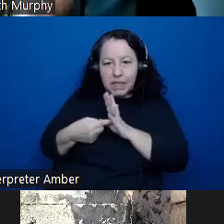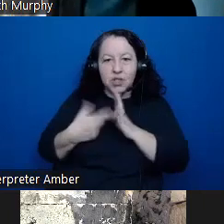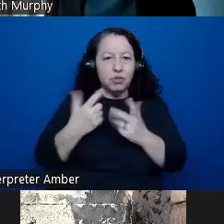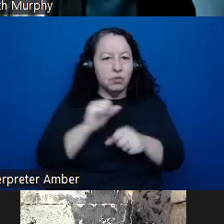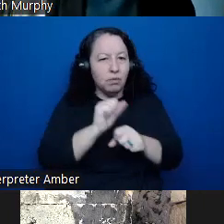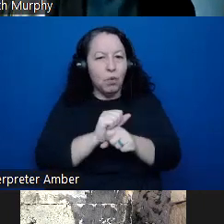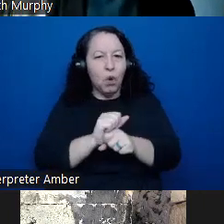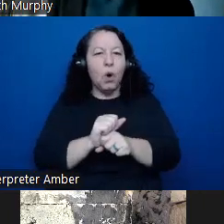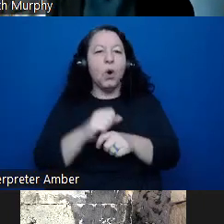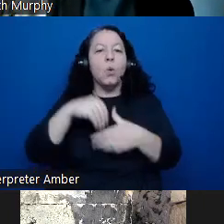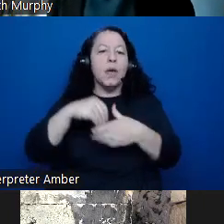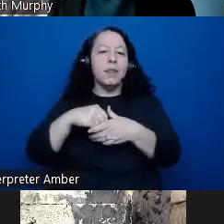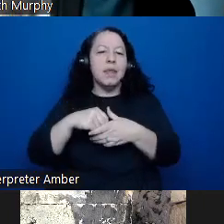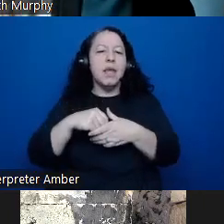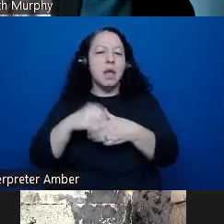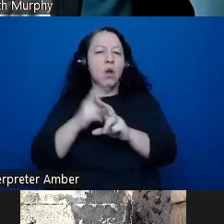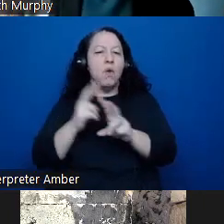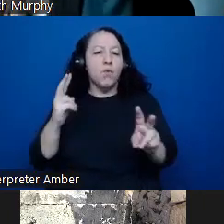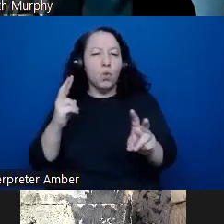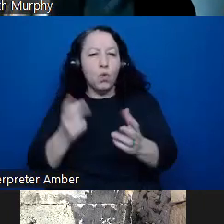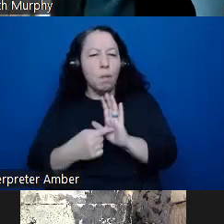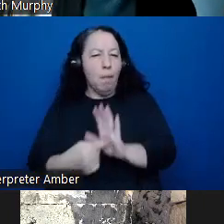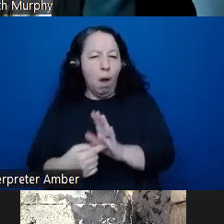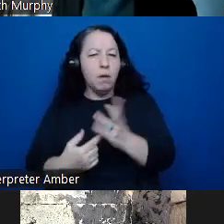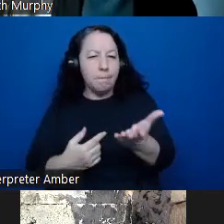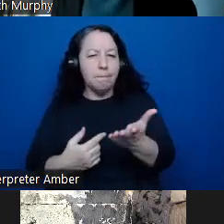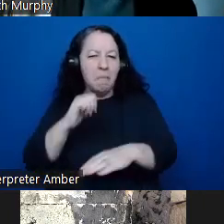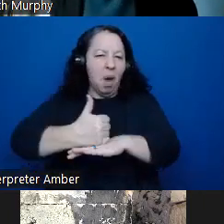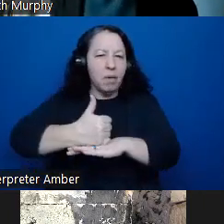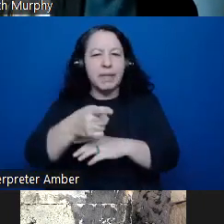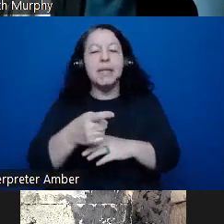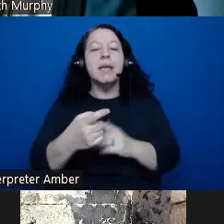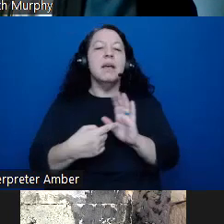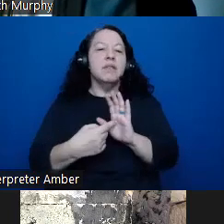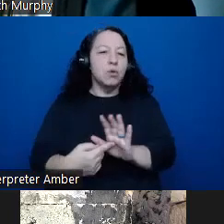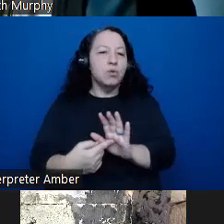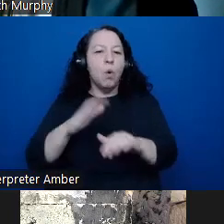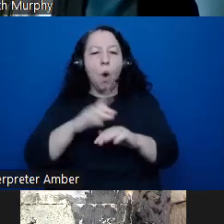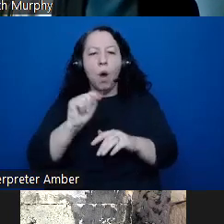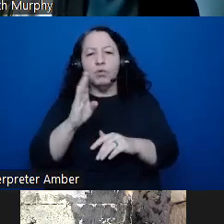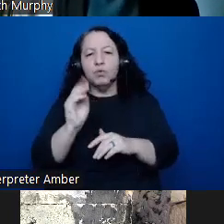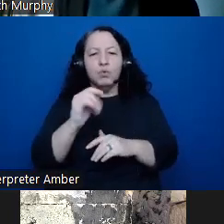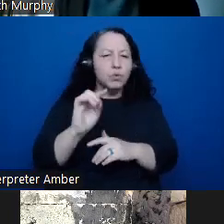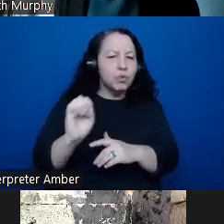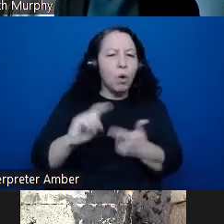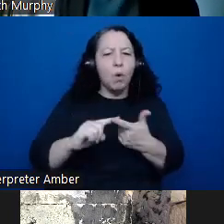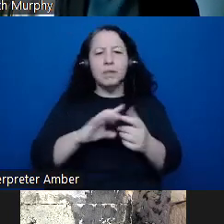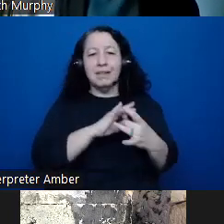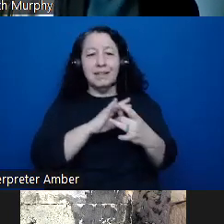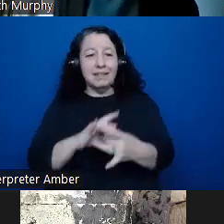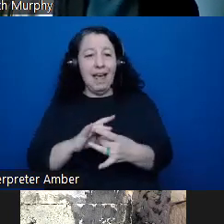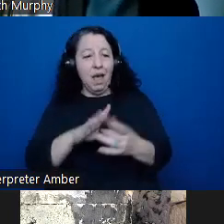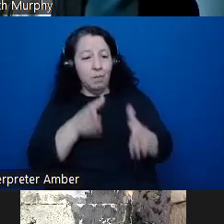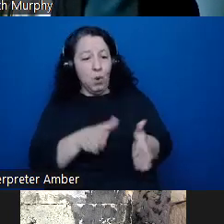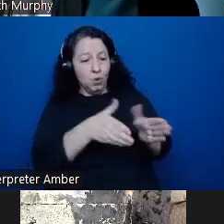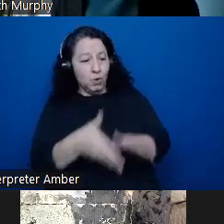cases, images of work activities appear on tombstones, tying the deceased to their profession for eternity and for community